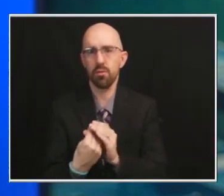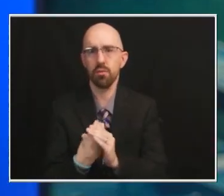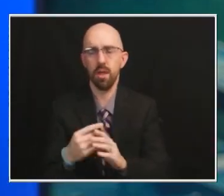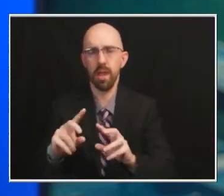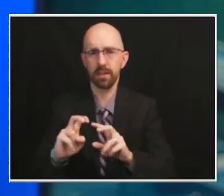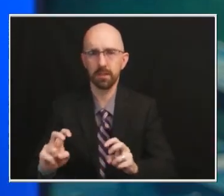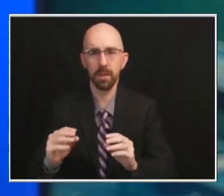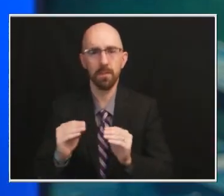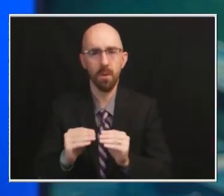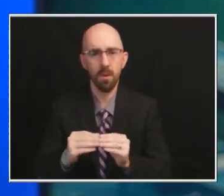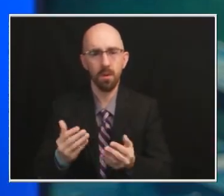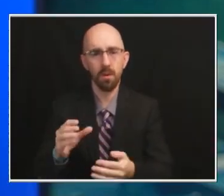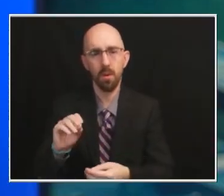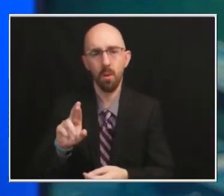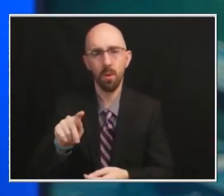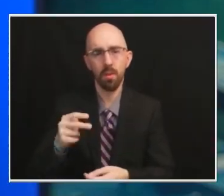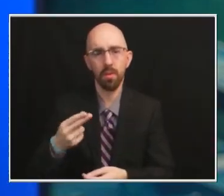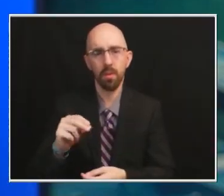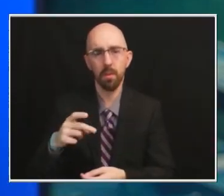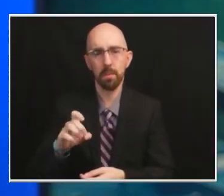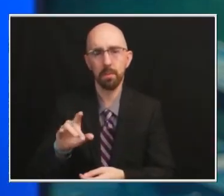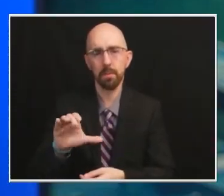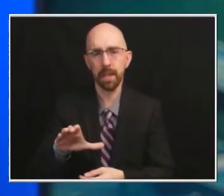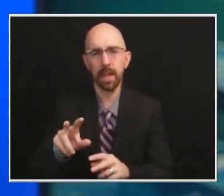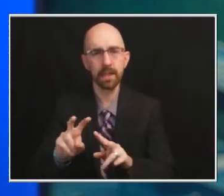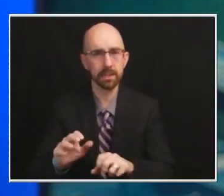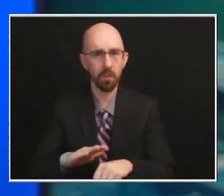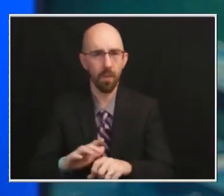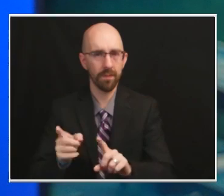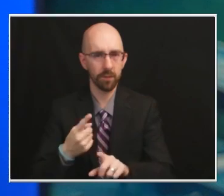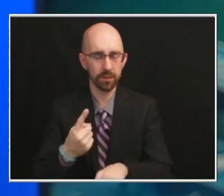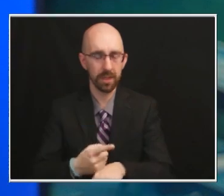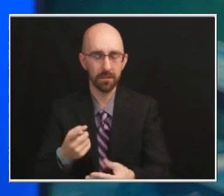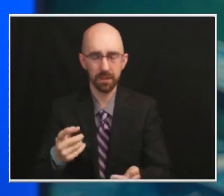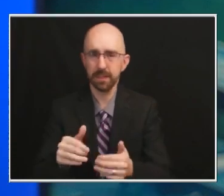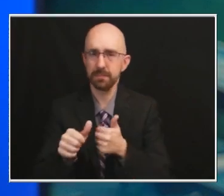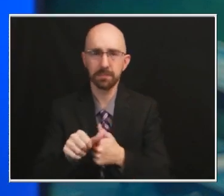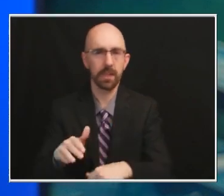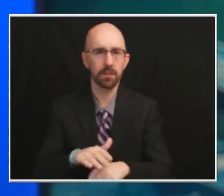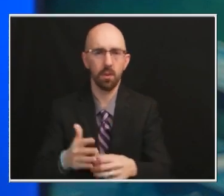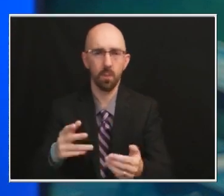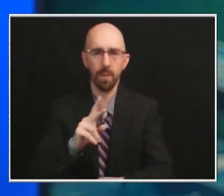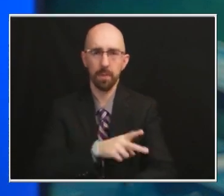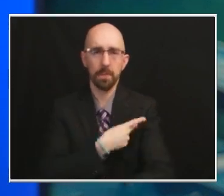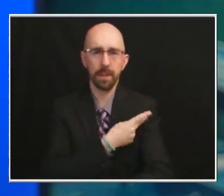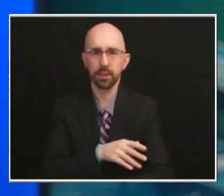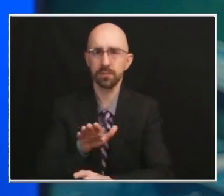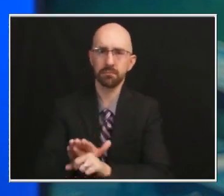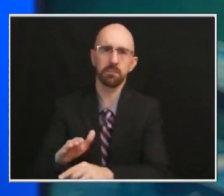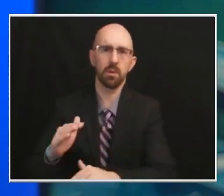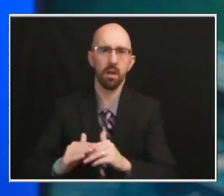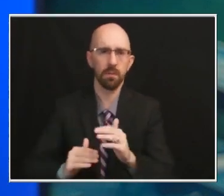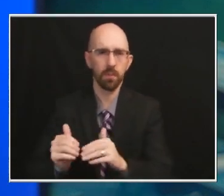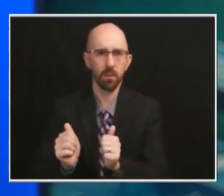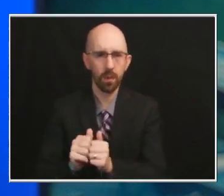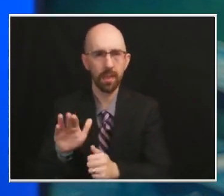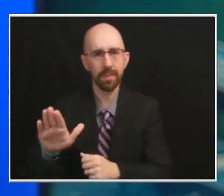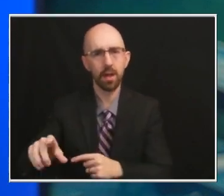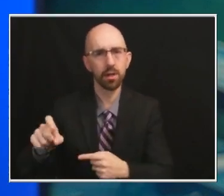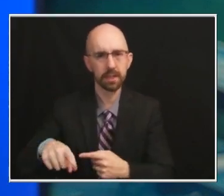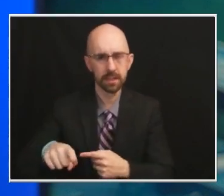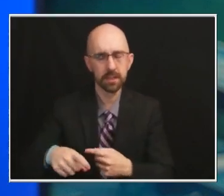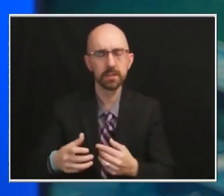orthopedic assessment on that first day, but it is very much based on what the patient is comfortable with, what they're needing,